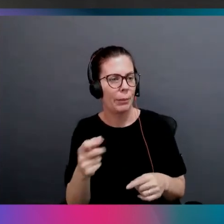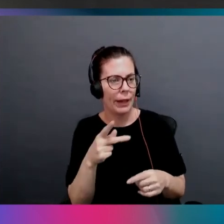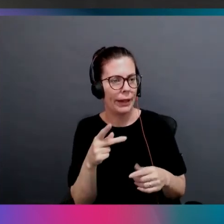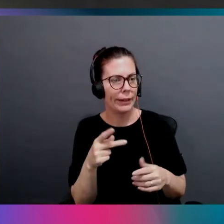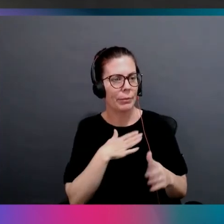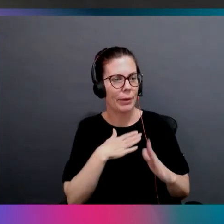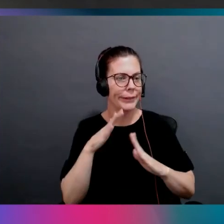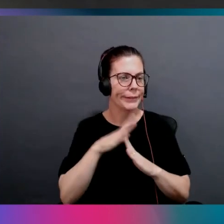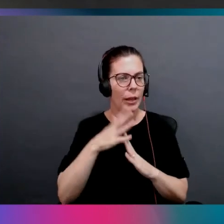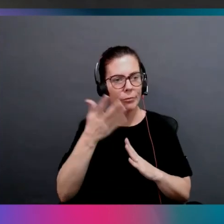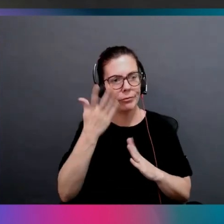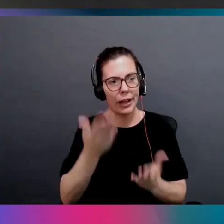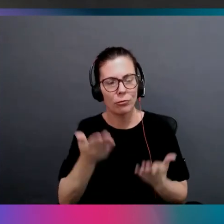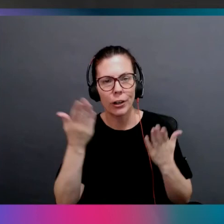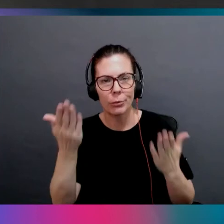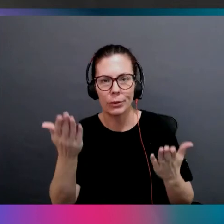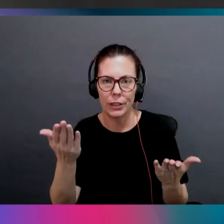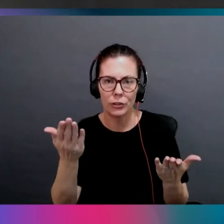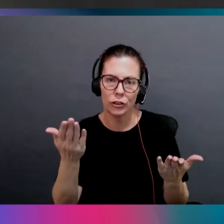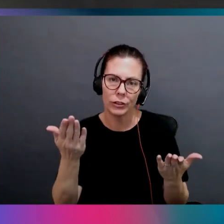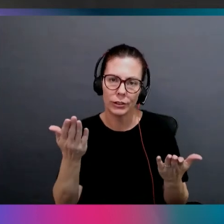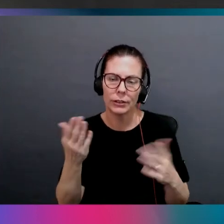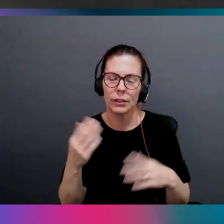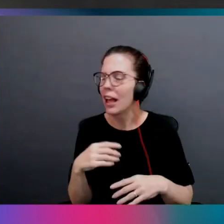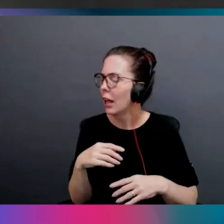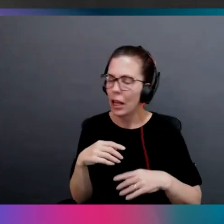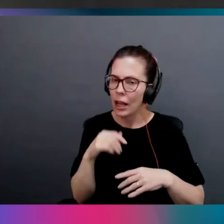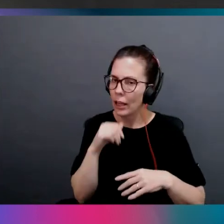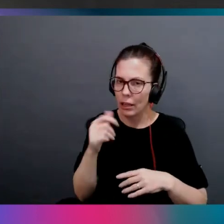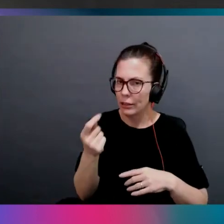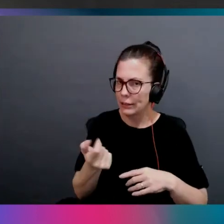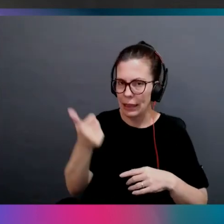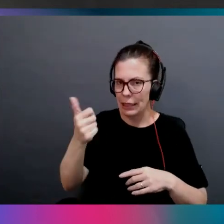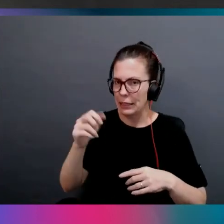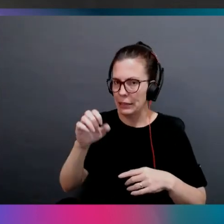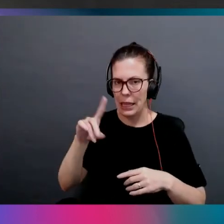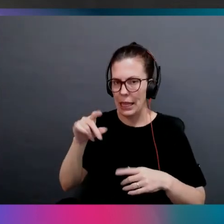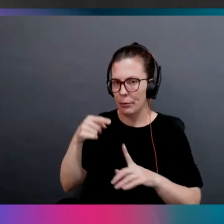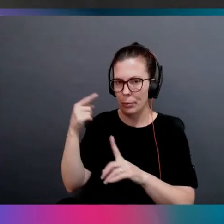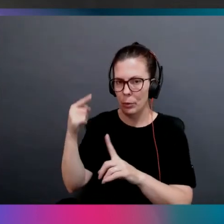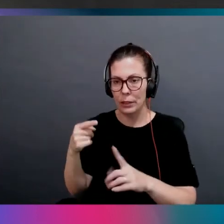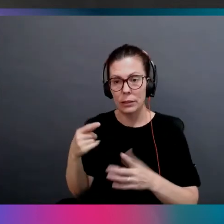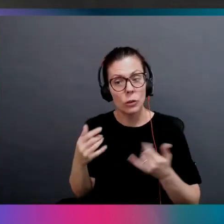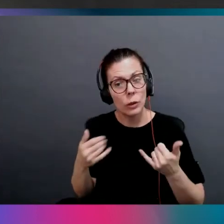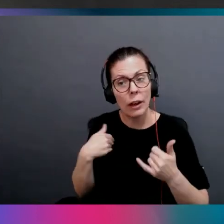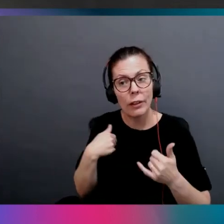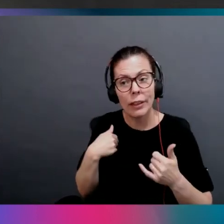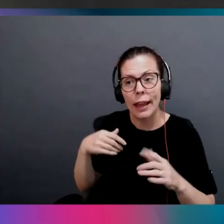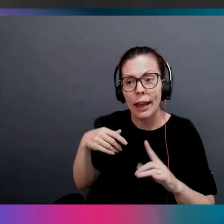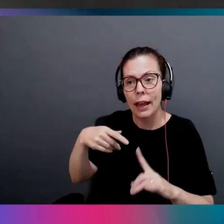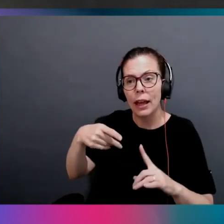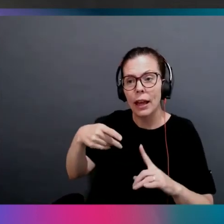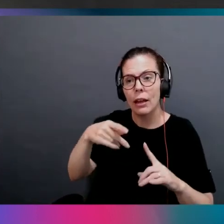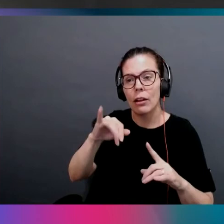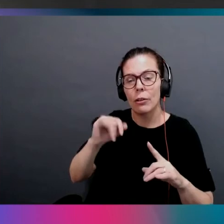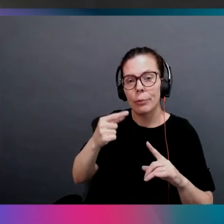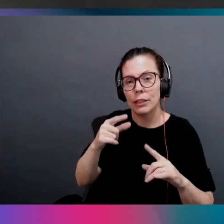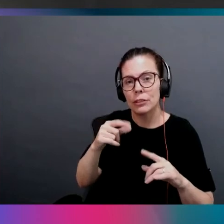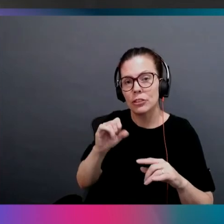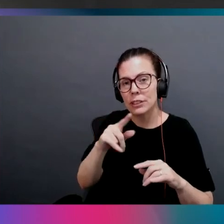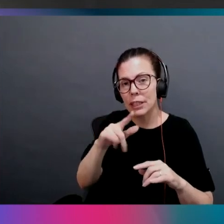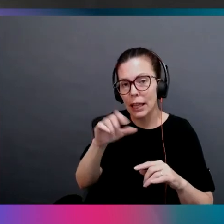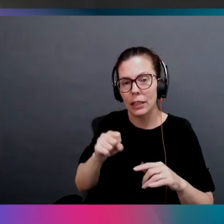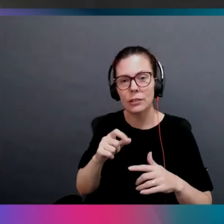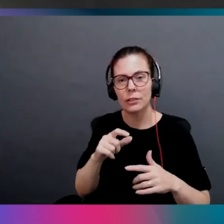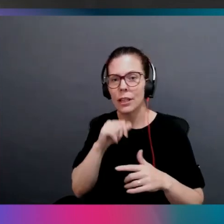5 recommendations. I didn't delete the endpoint. So now they have cake stands and kitchen scales instead of inflatable